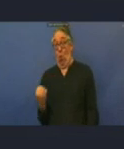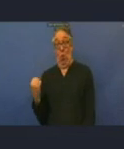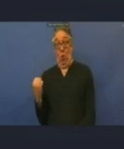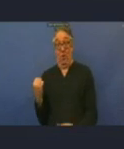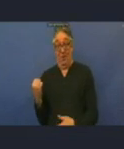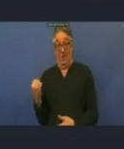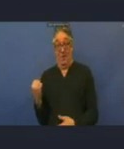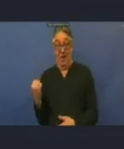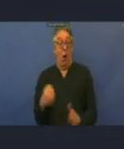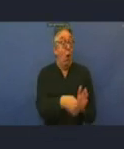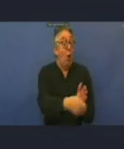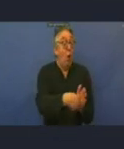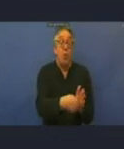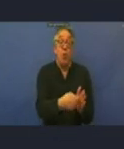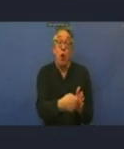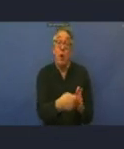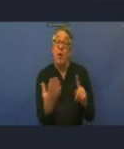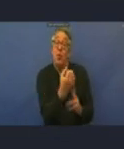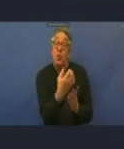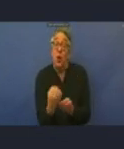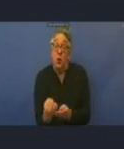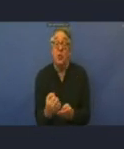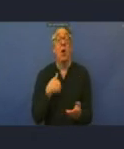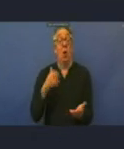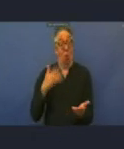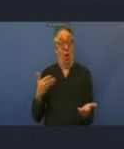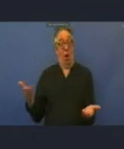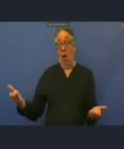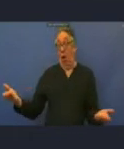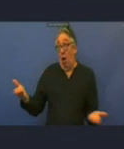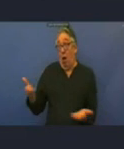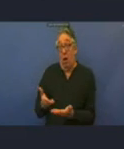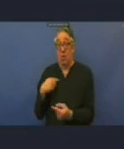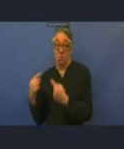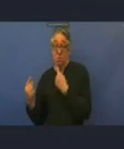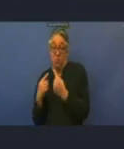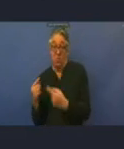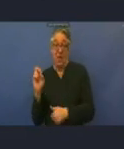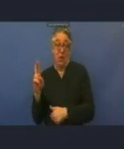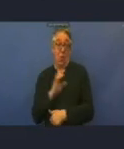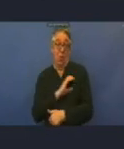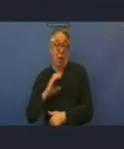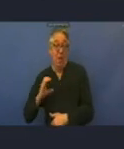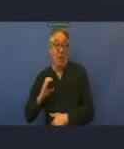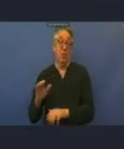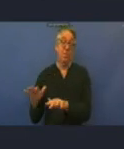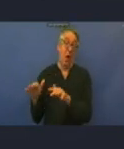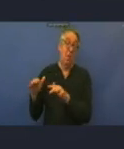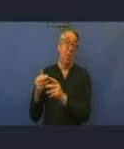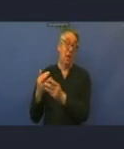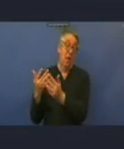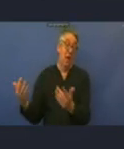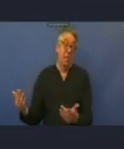project with the policymakers, with the different institutions, and the idea is to continue. But of course, last year we had a